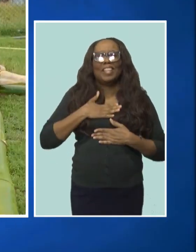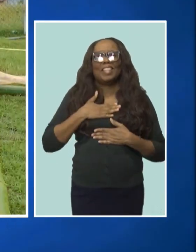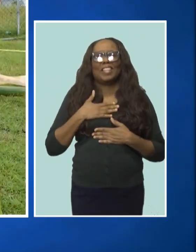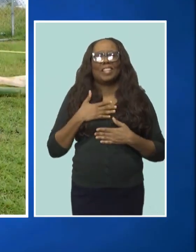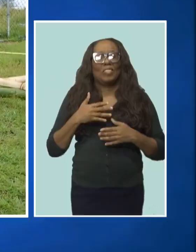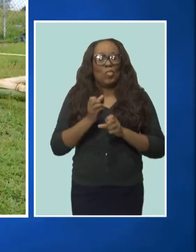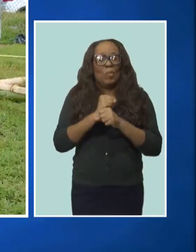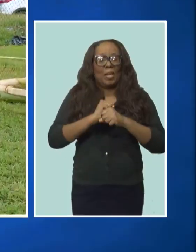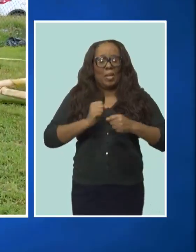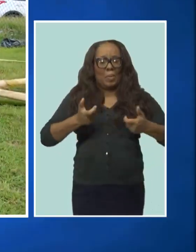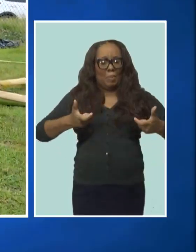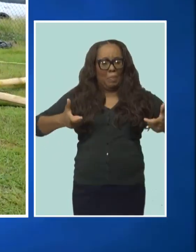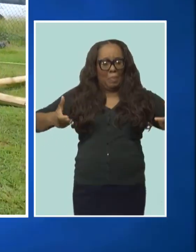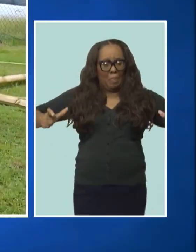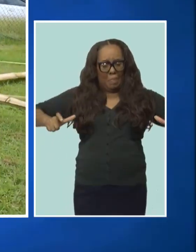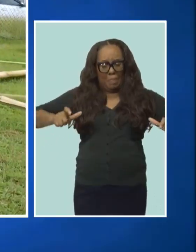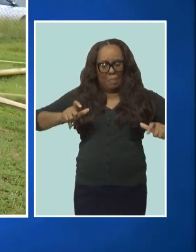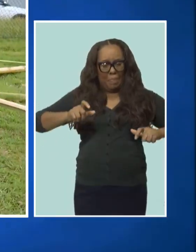being constructed,